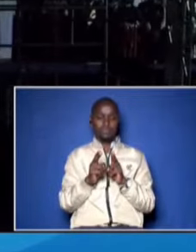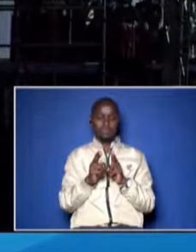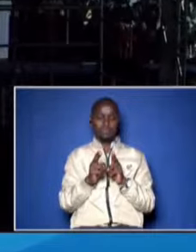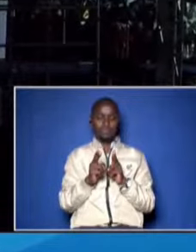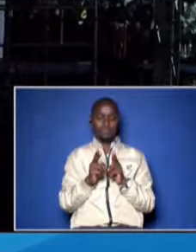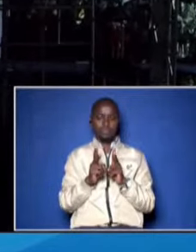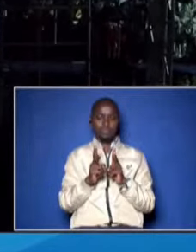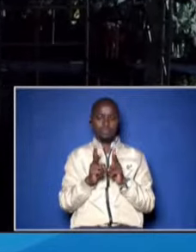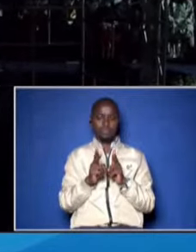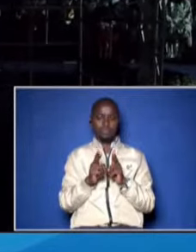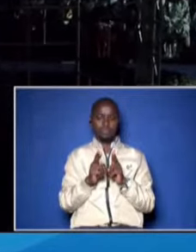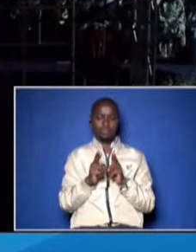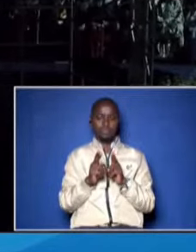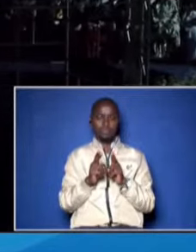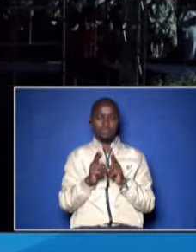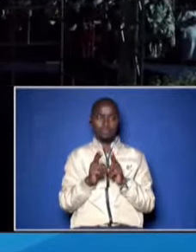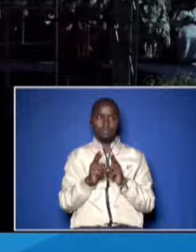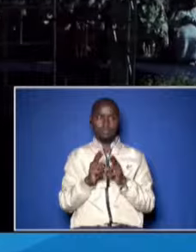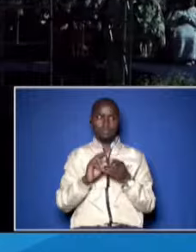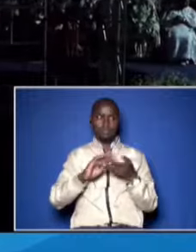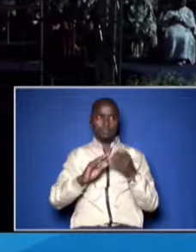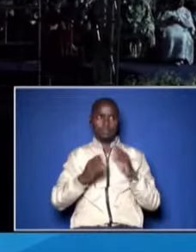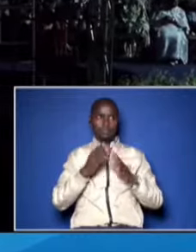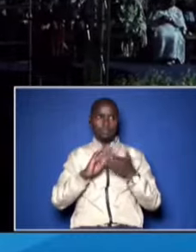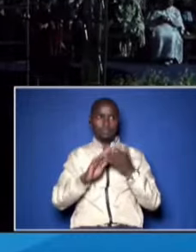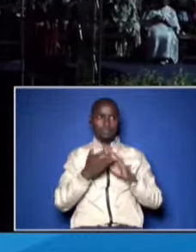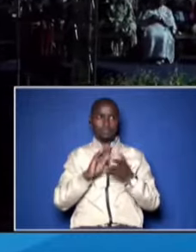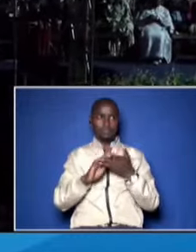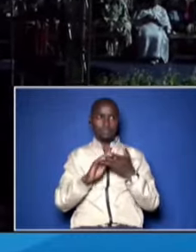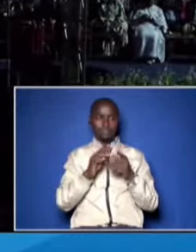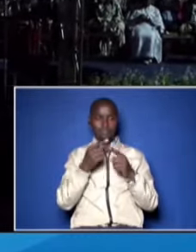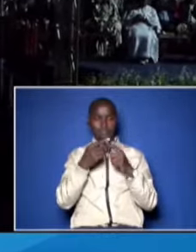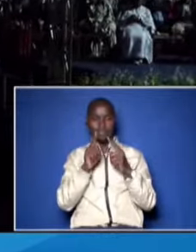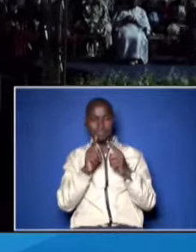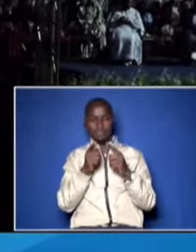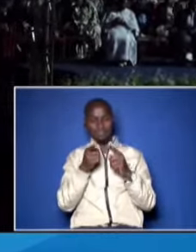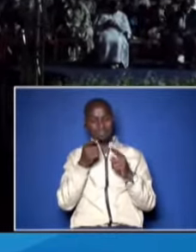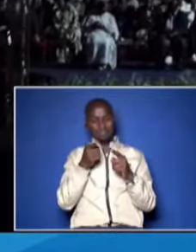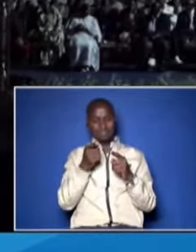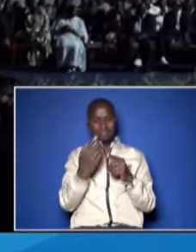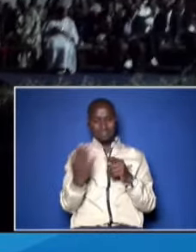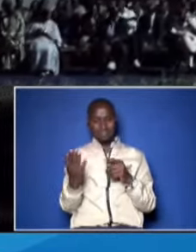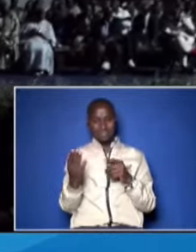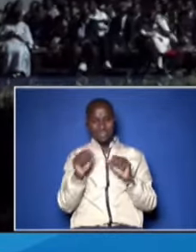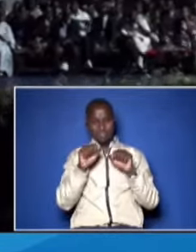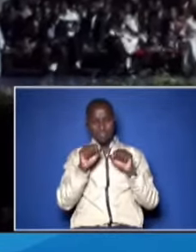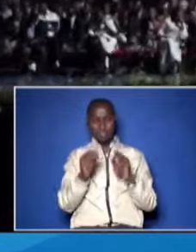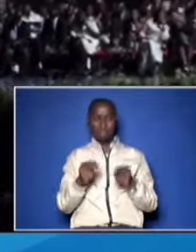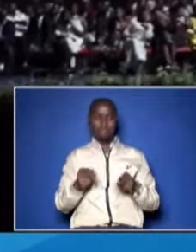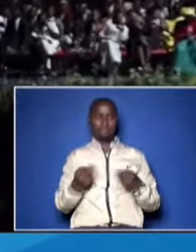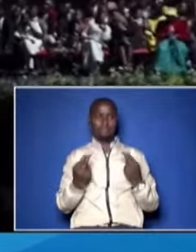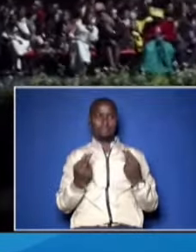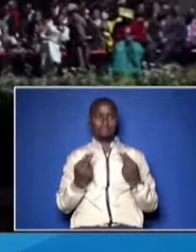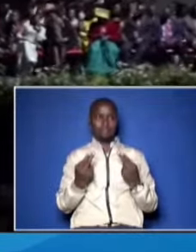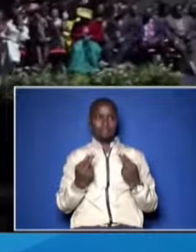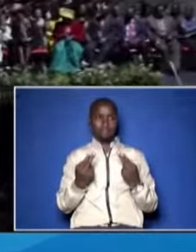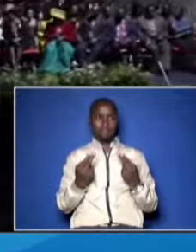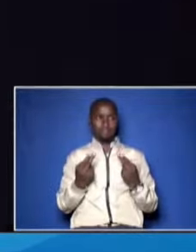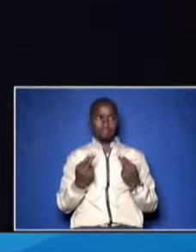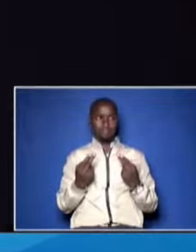moment forgive us for this but these things happen can the crowd hear me